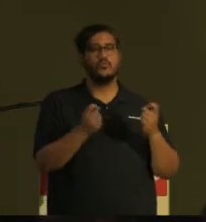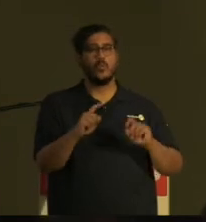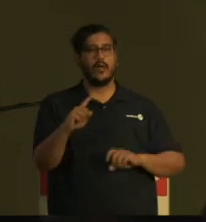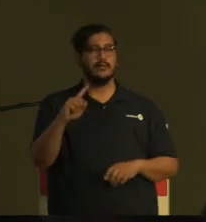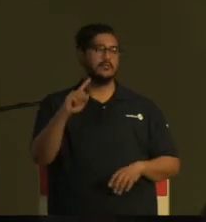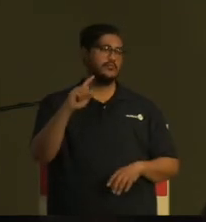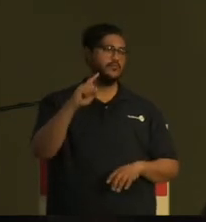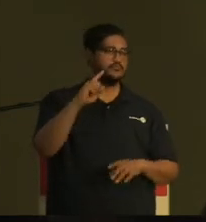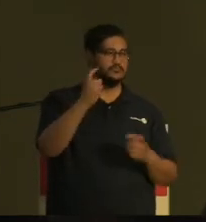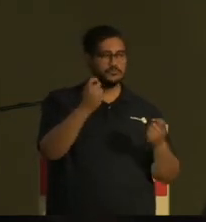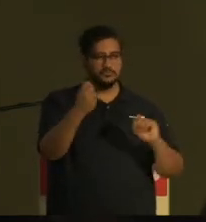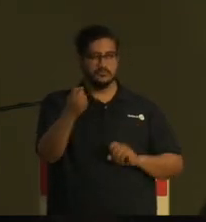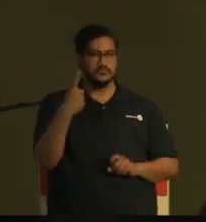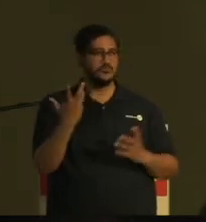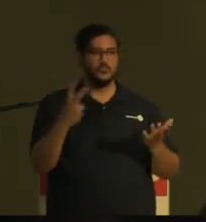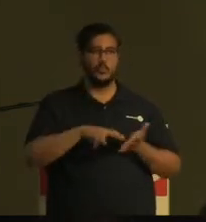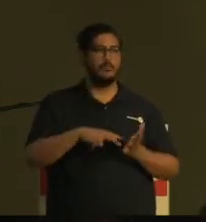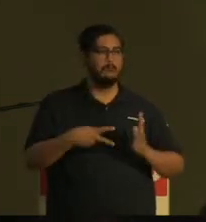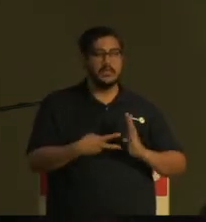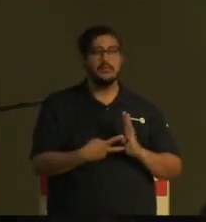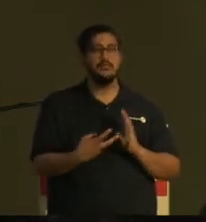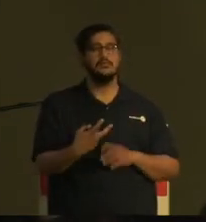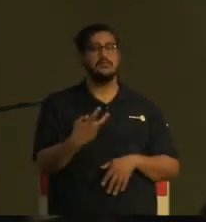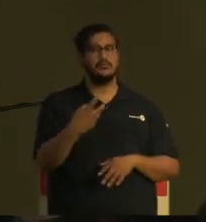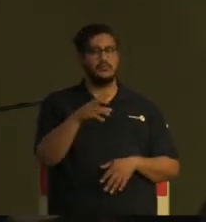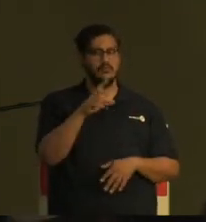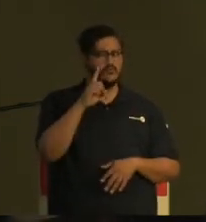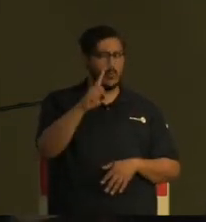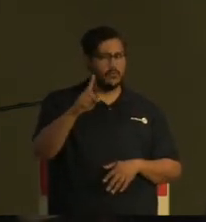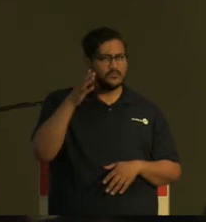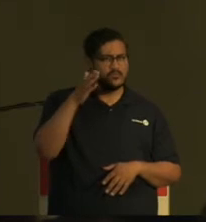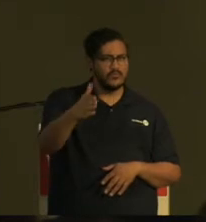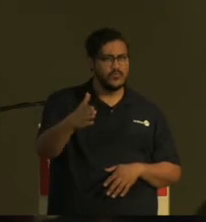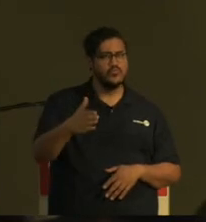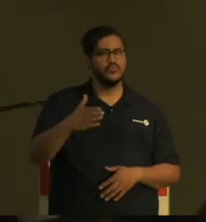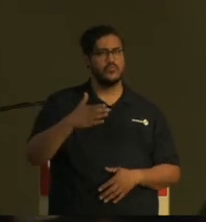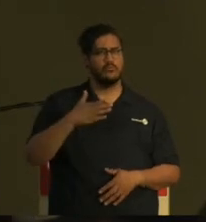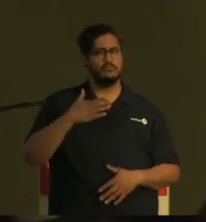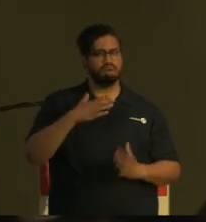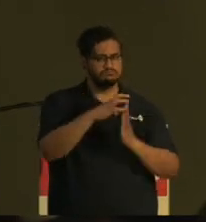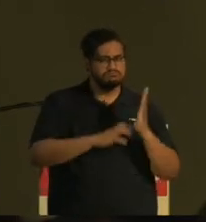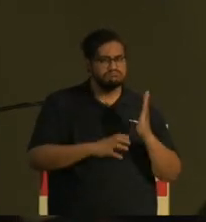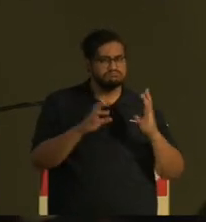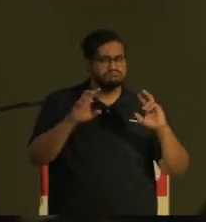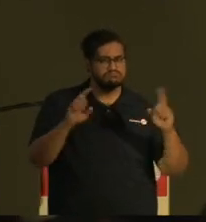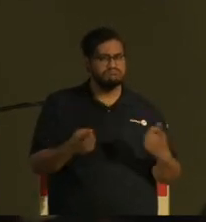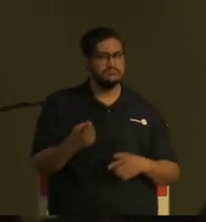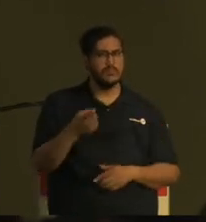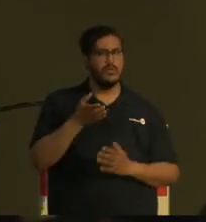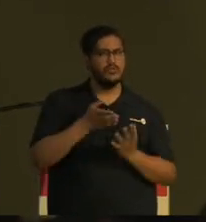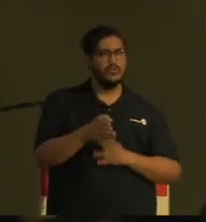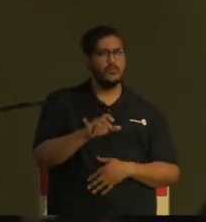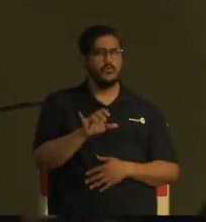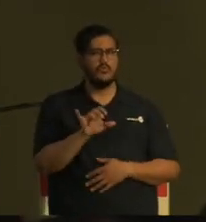in some way, understand what it means, interrogating the future body, in parentheses, through the